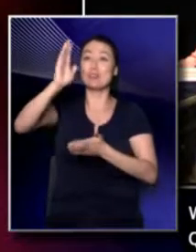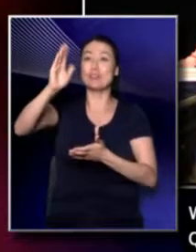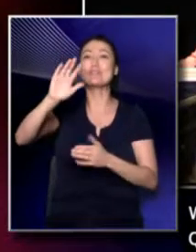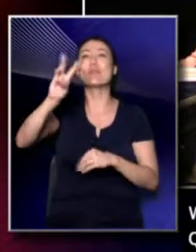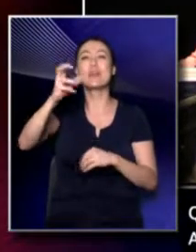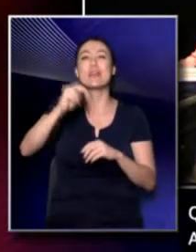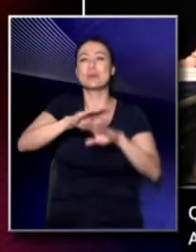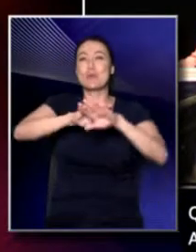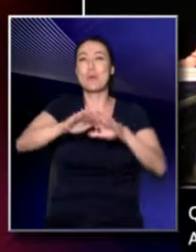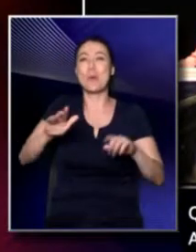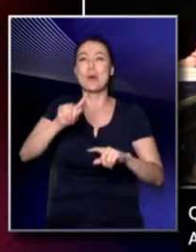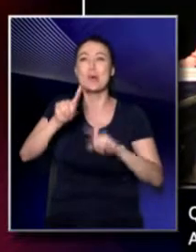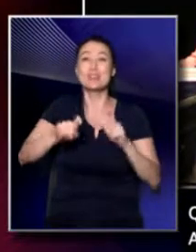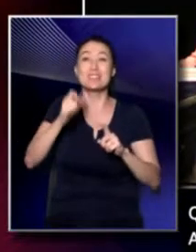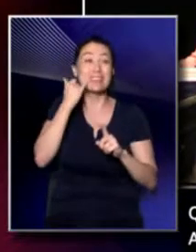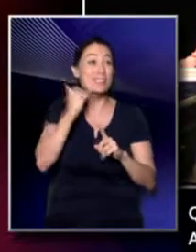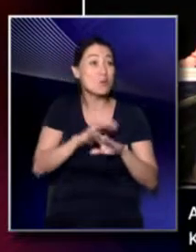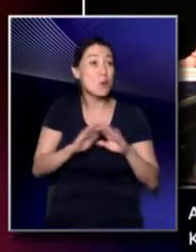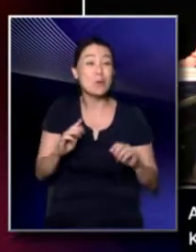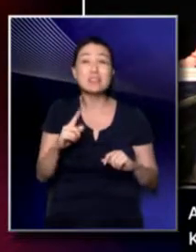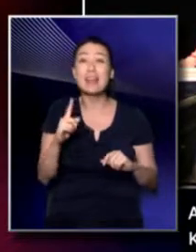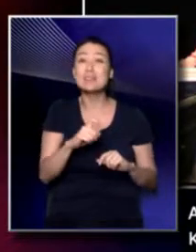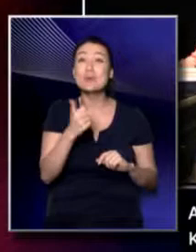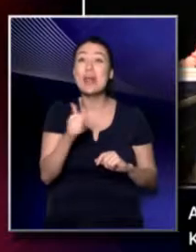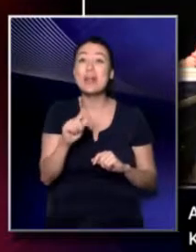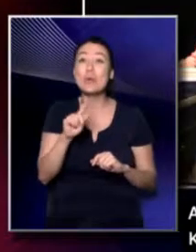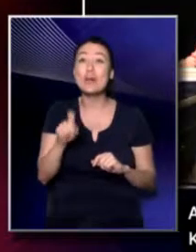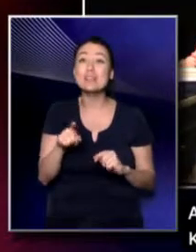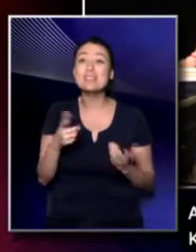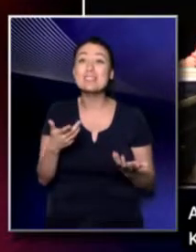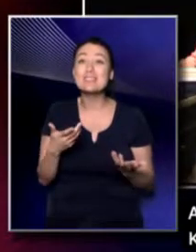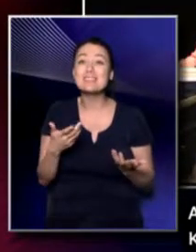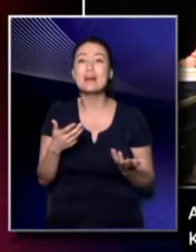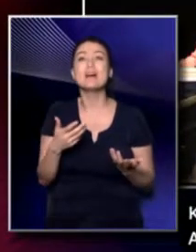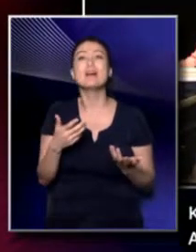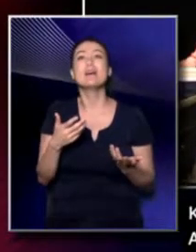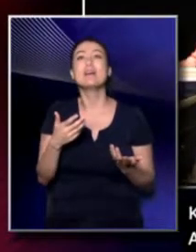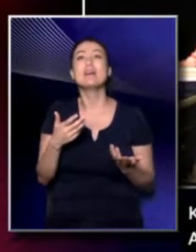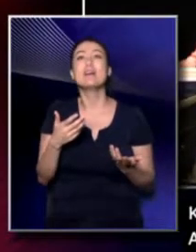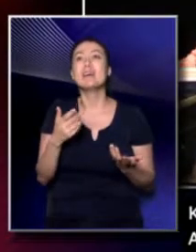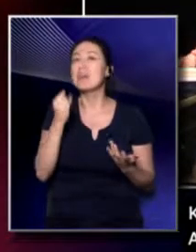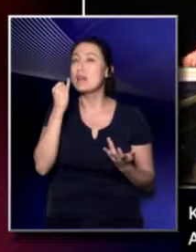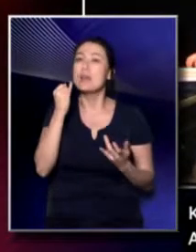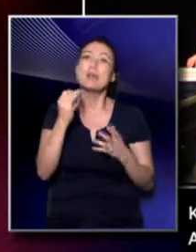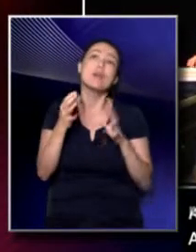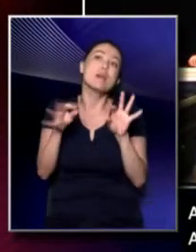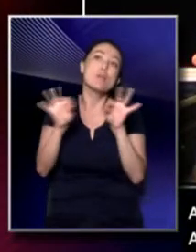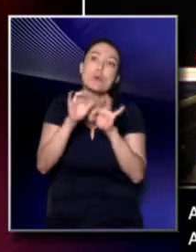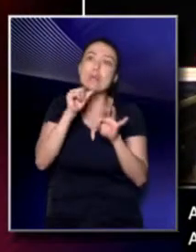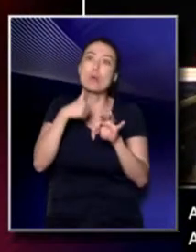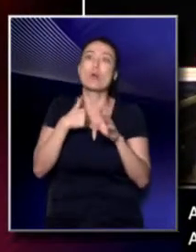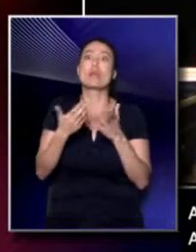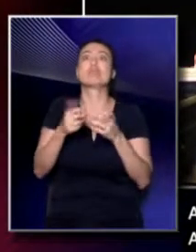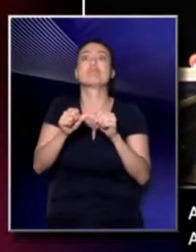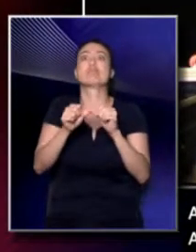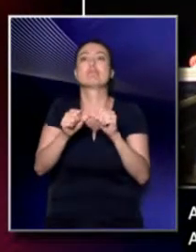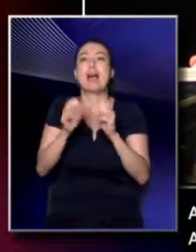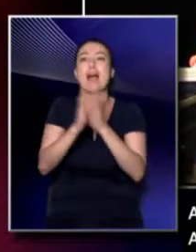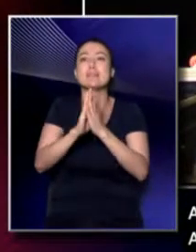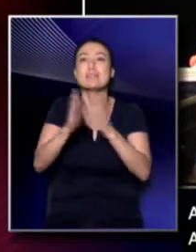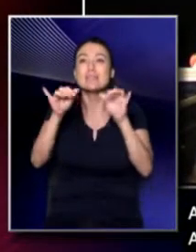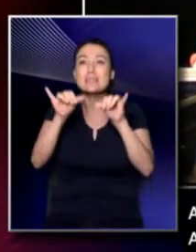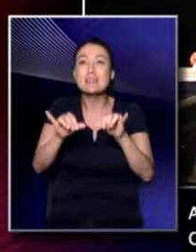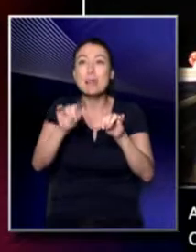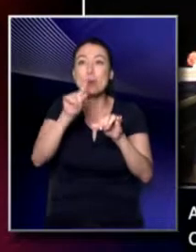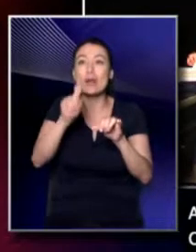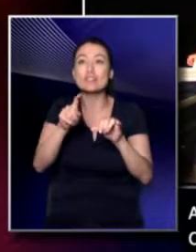When nobody's asking you any more questions, as long as they don't keep on asking a new question, the same question they already answered, then we're